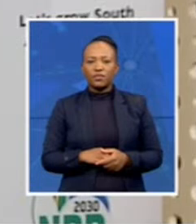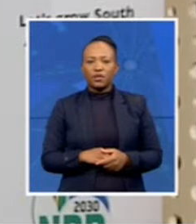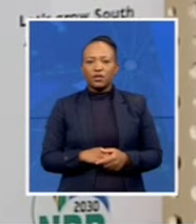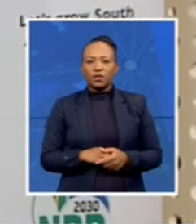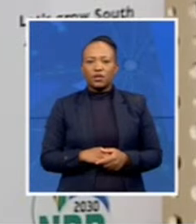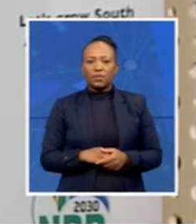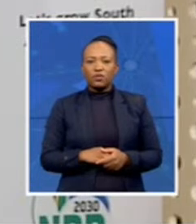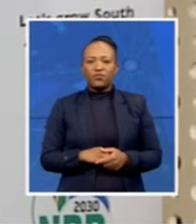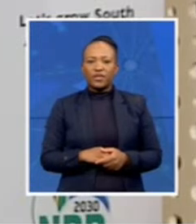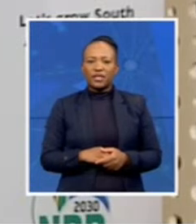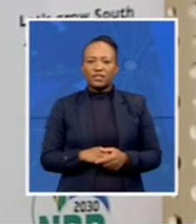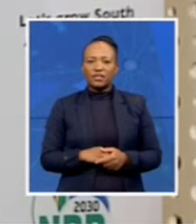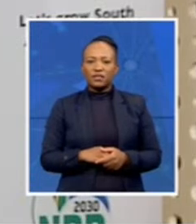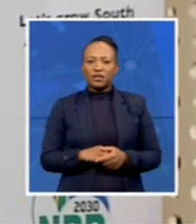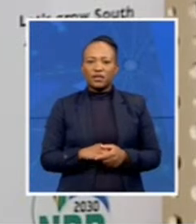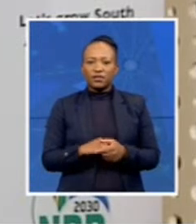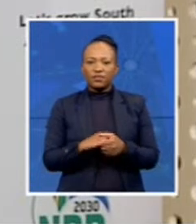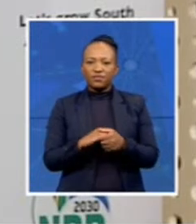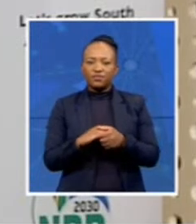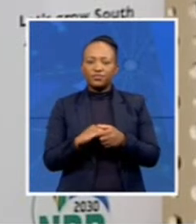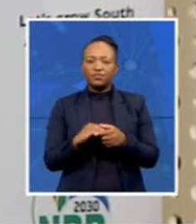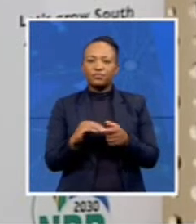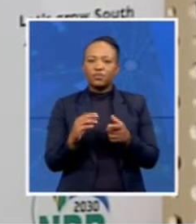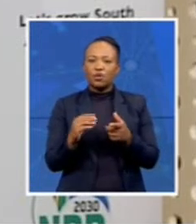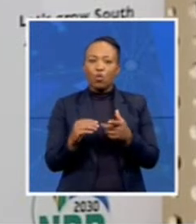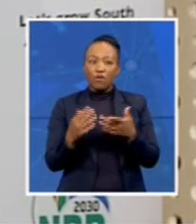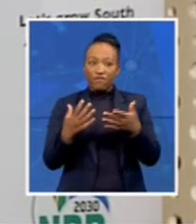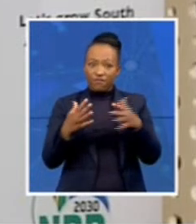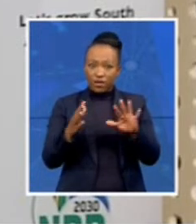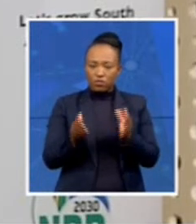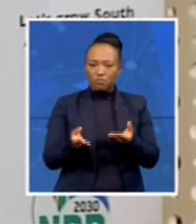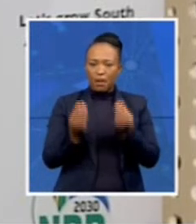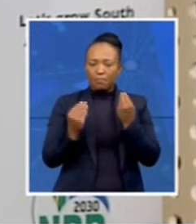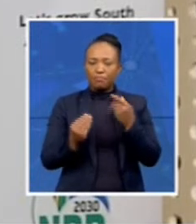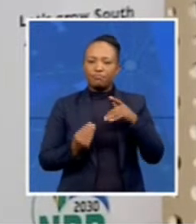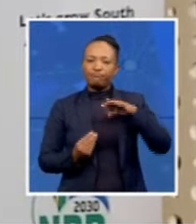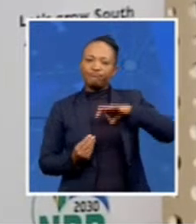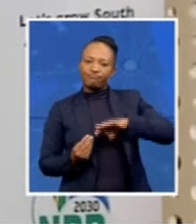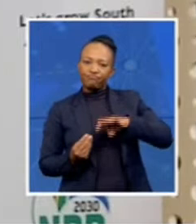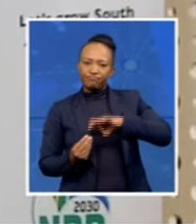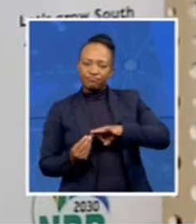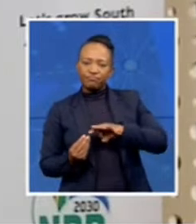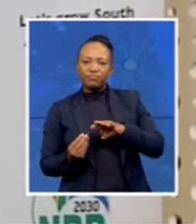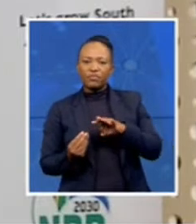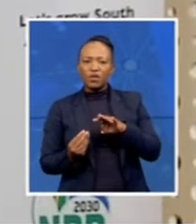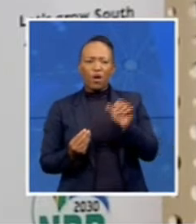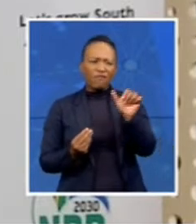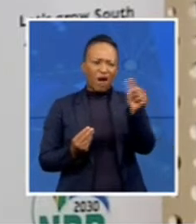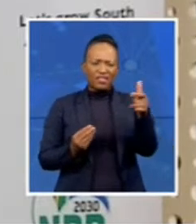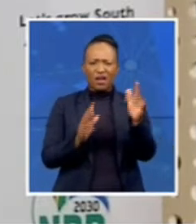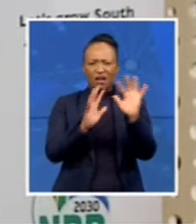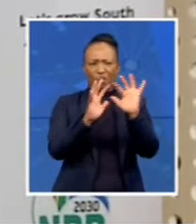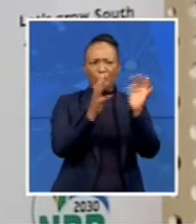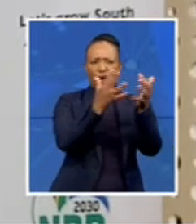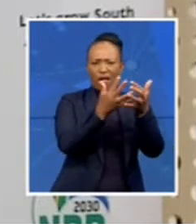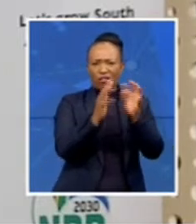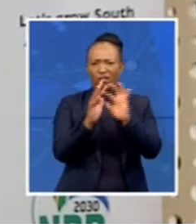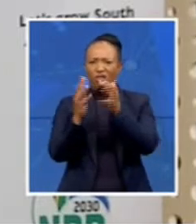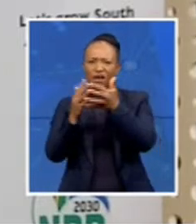benefit by different communities in different parts of the world, of the country,